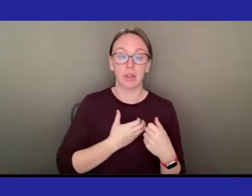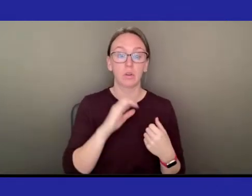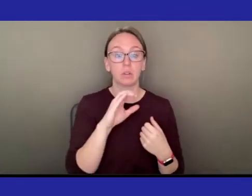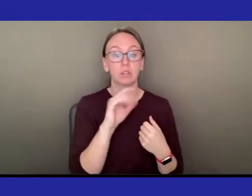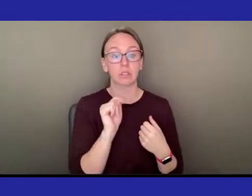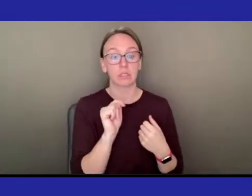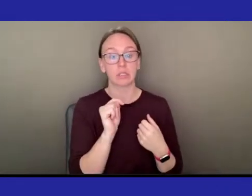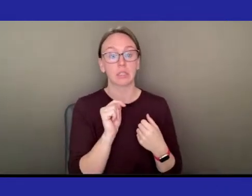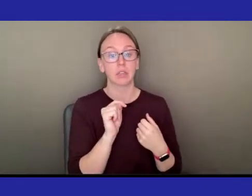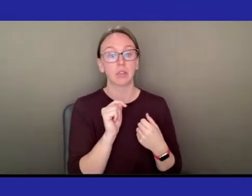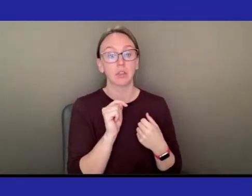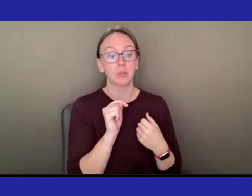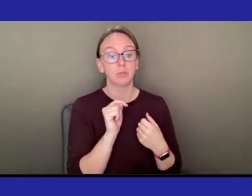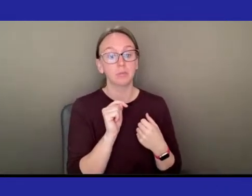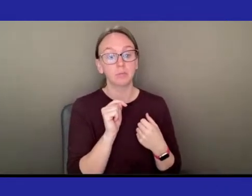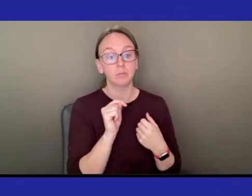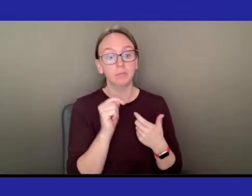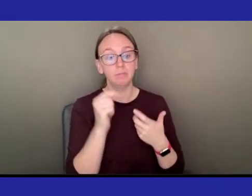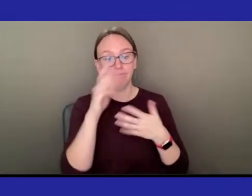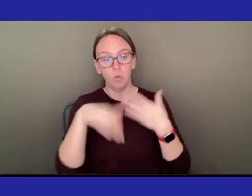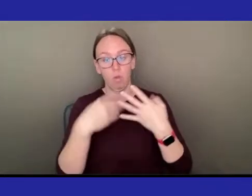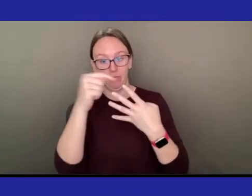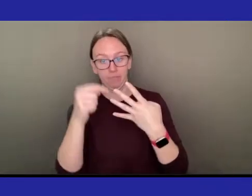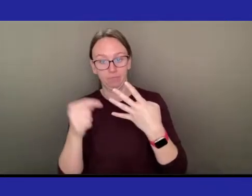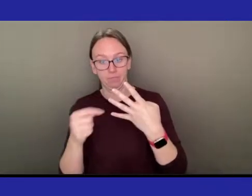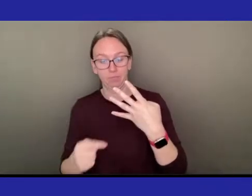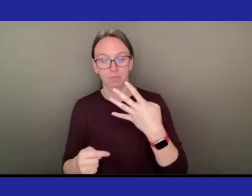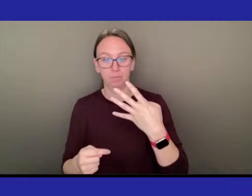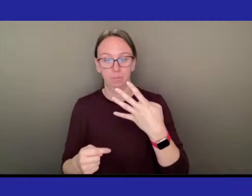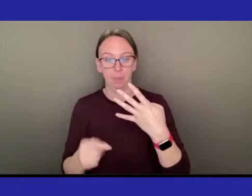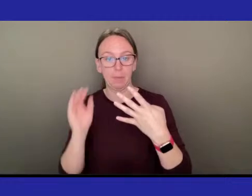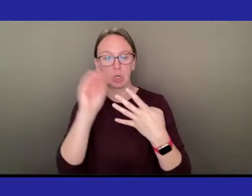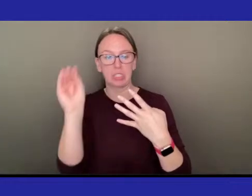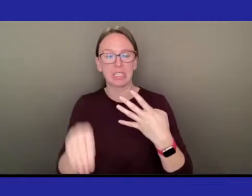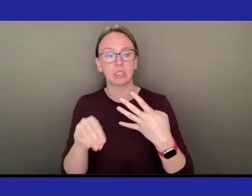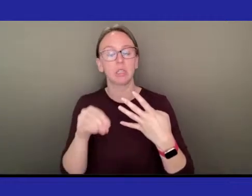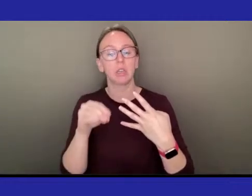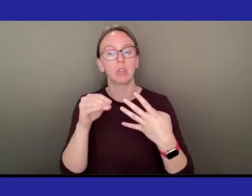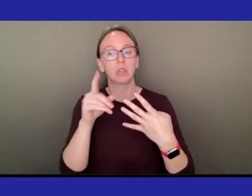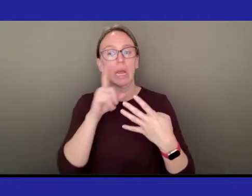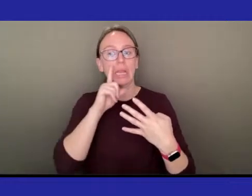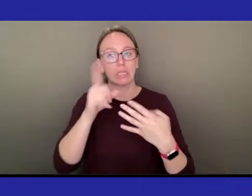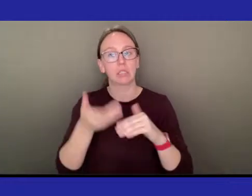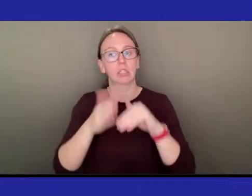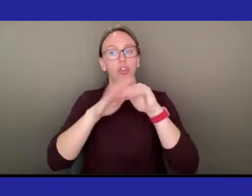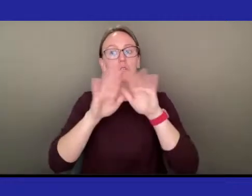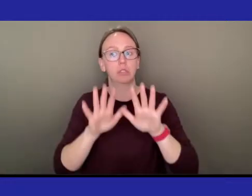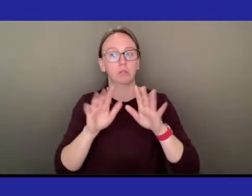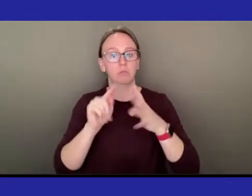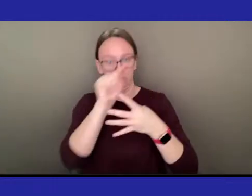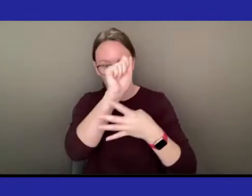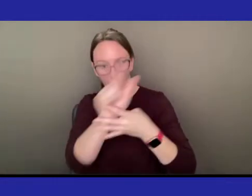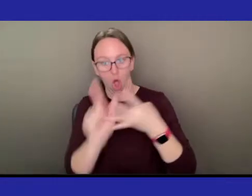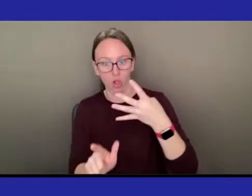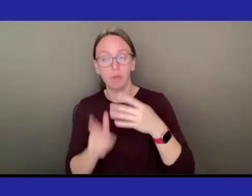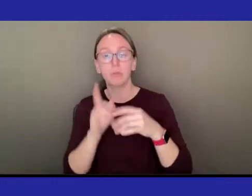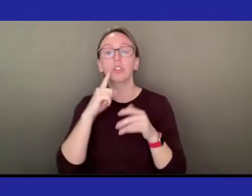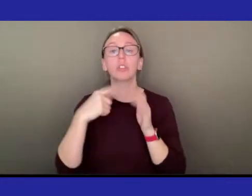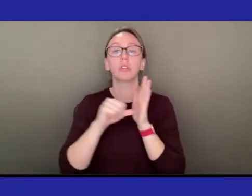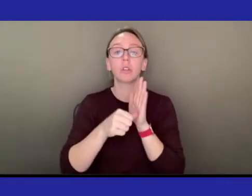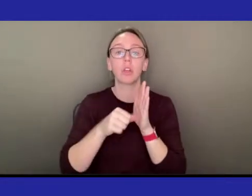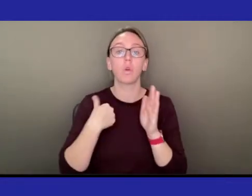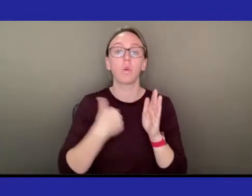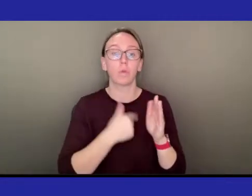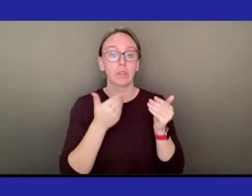and lung resections was increased across the board. And just to highlight with the lung biopsies, we actually implemented robotic